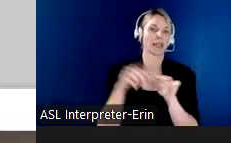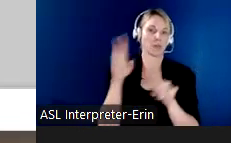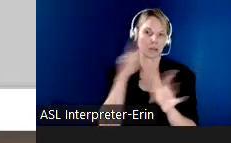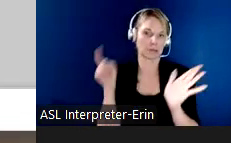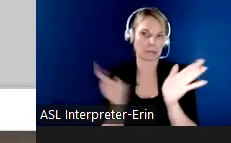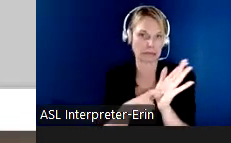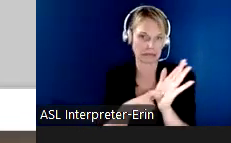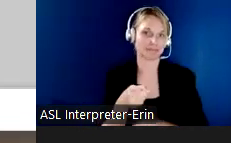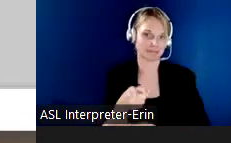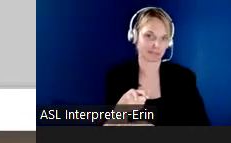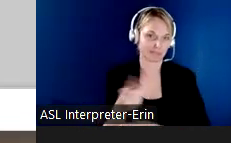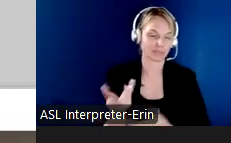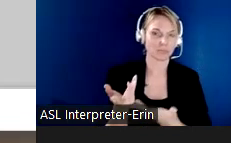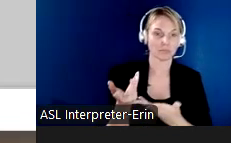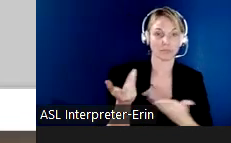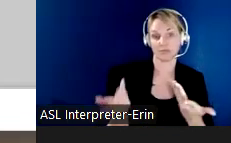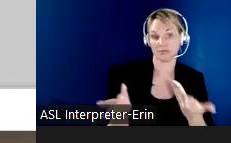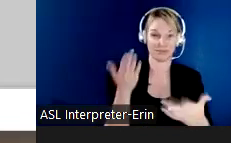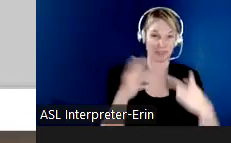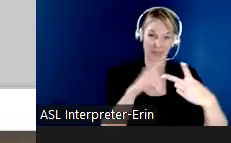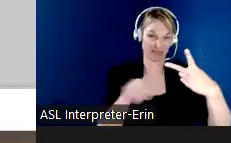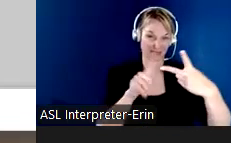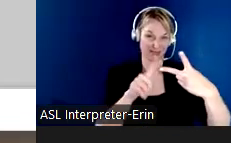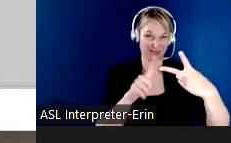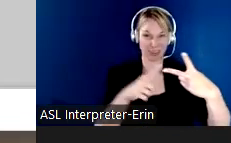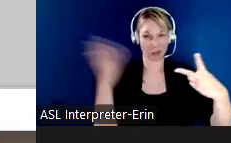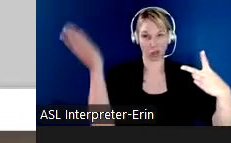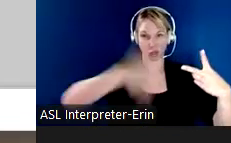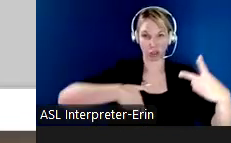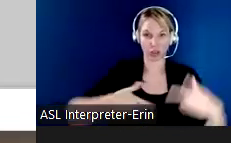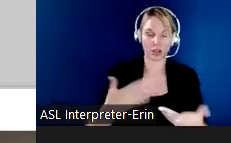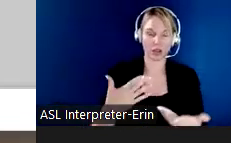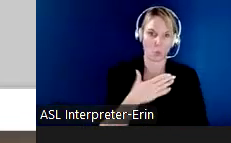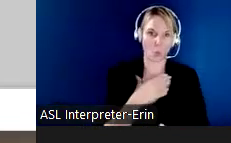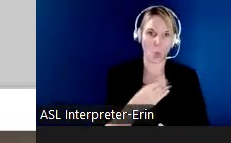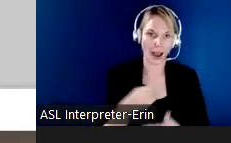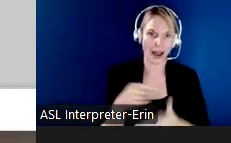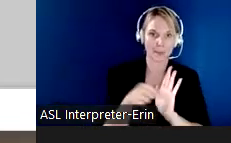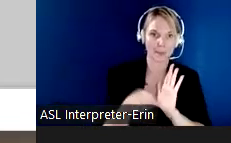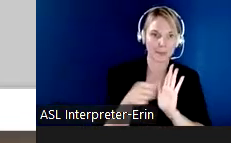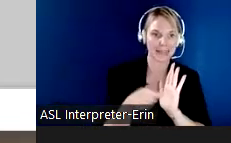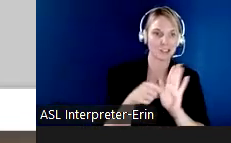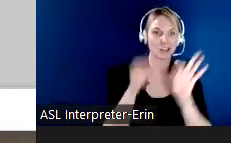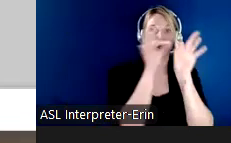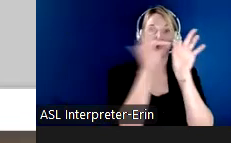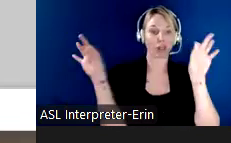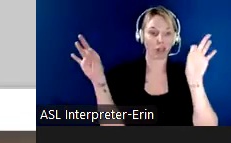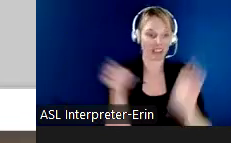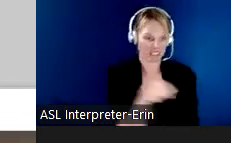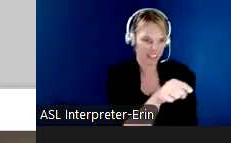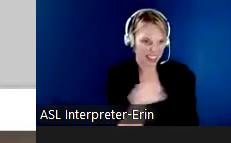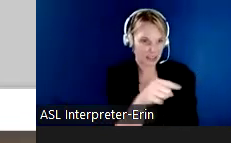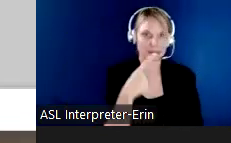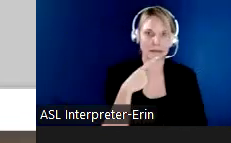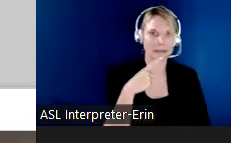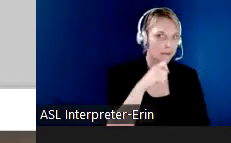You may also just get a plain kind of white page that just has a simple error, like line of text at the top. It looks like this here where it says unknown